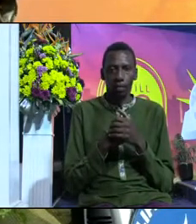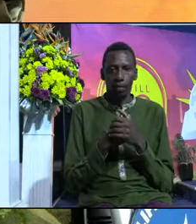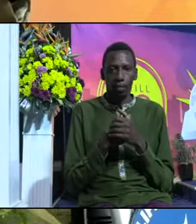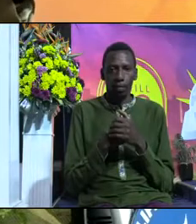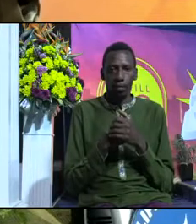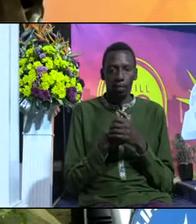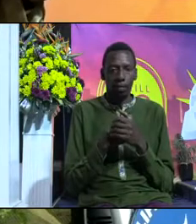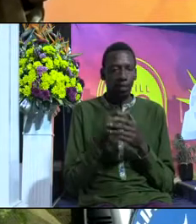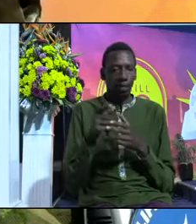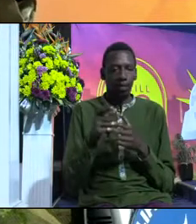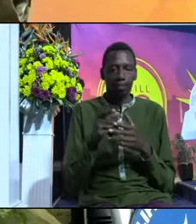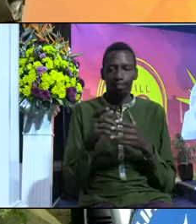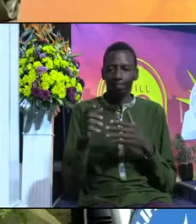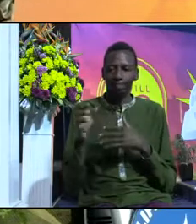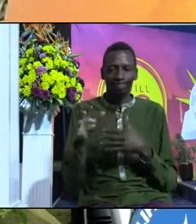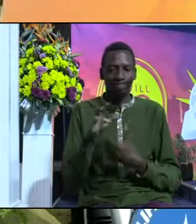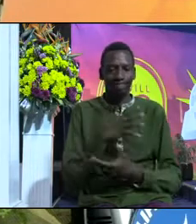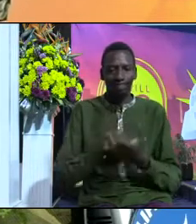messed up.